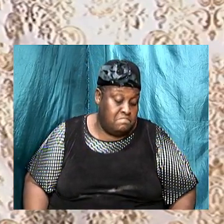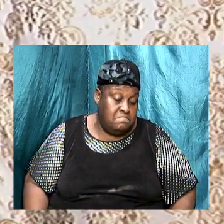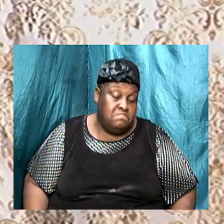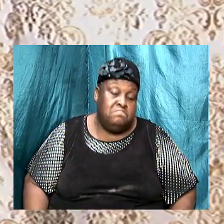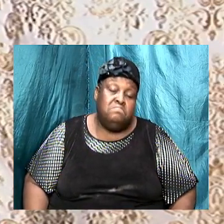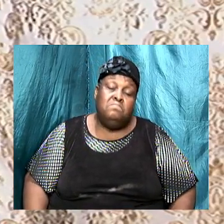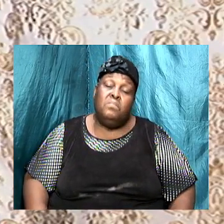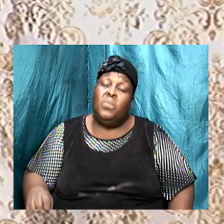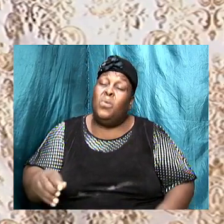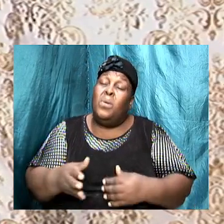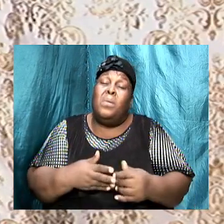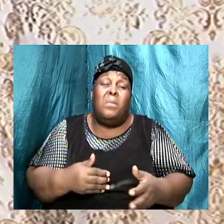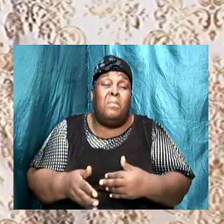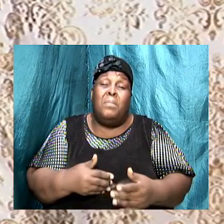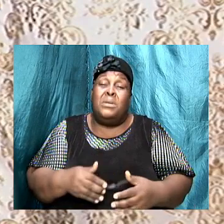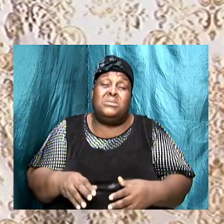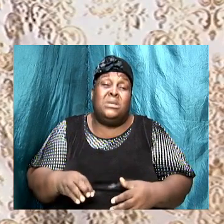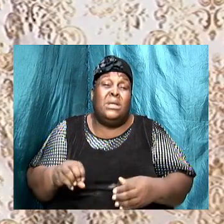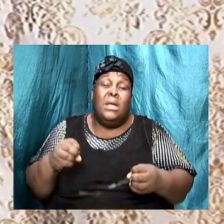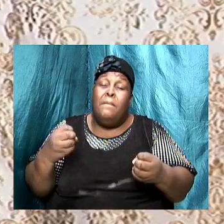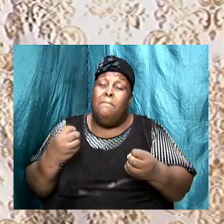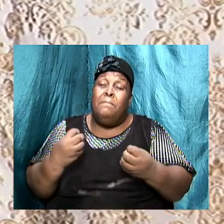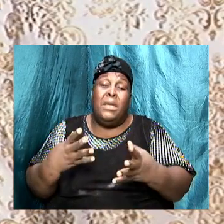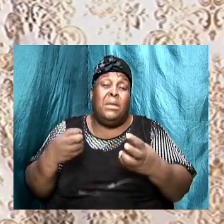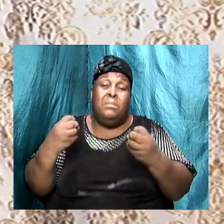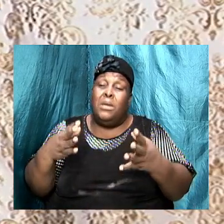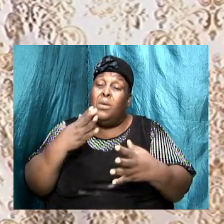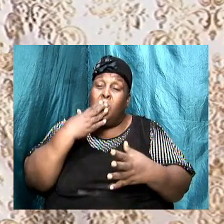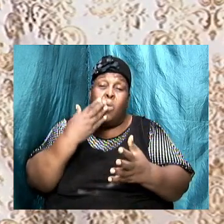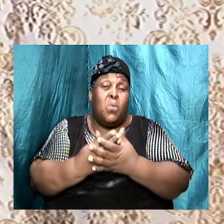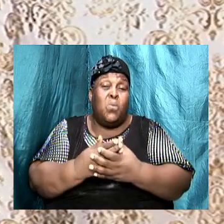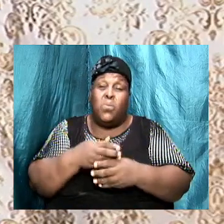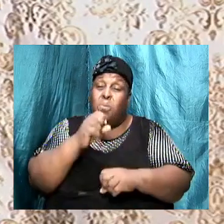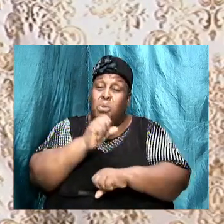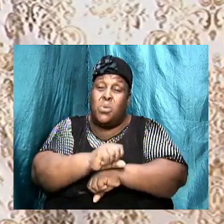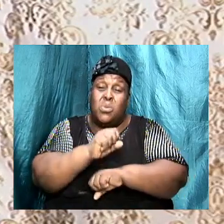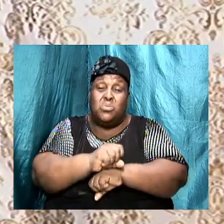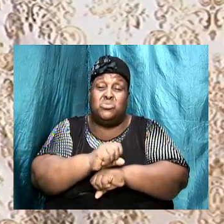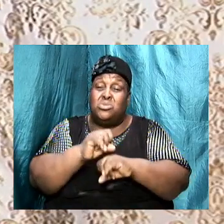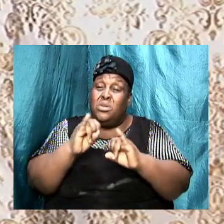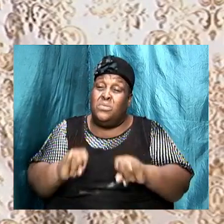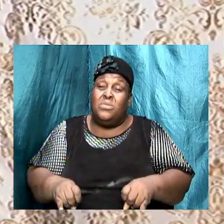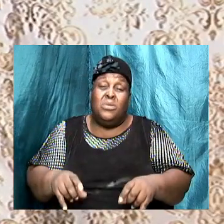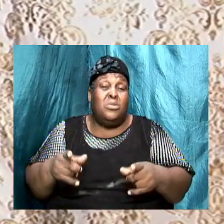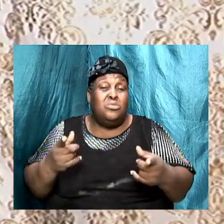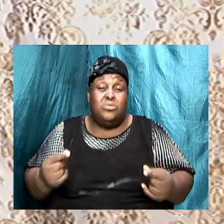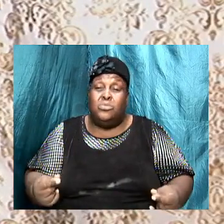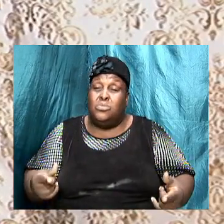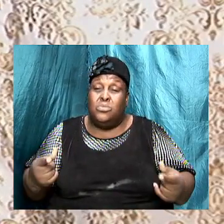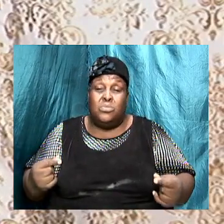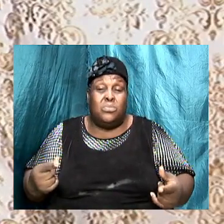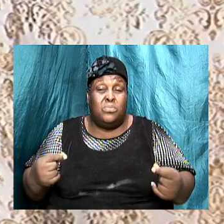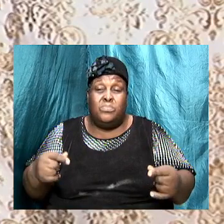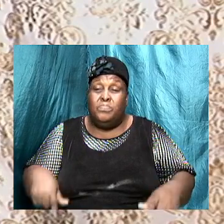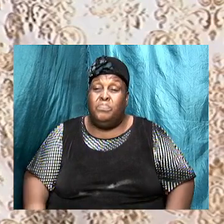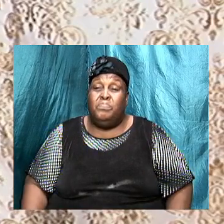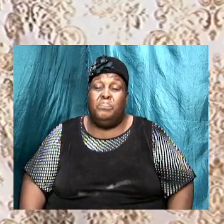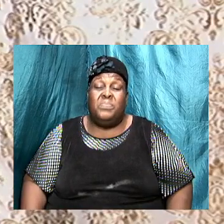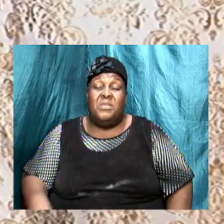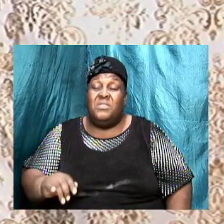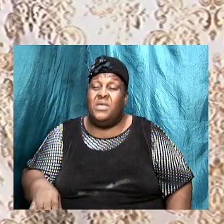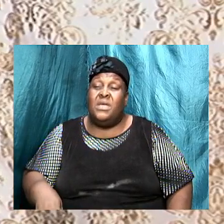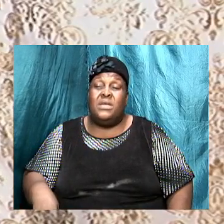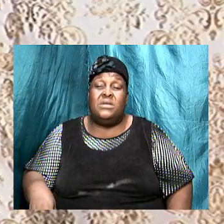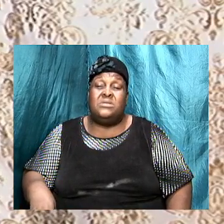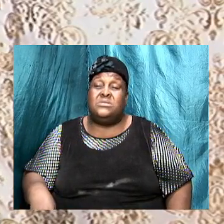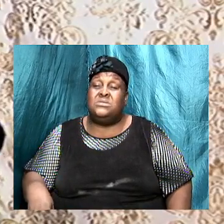It doesn't matter the amount of good works an individual do. That amount of